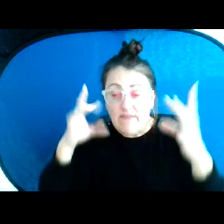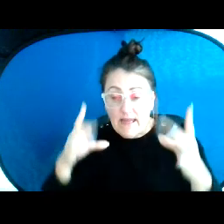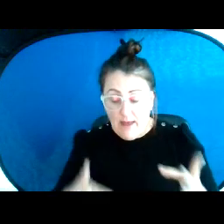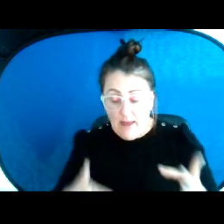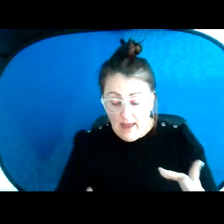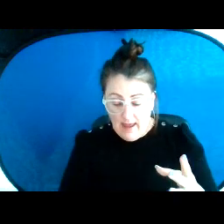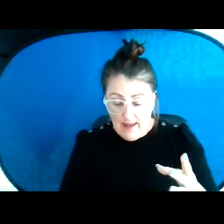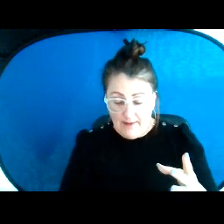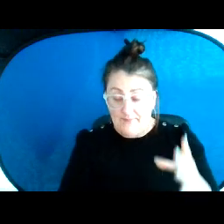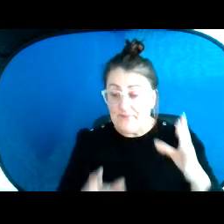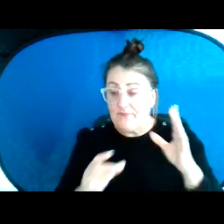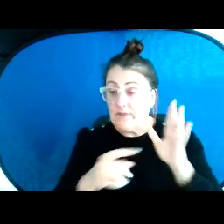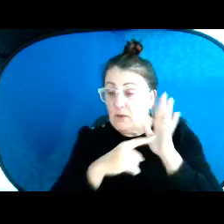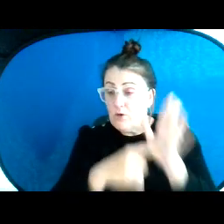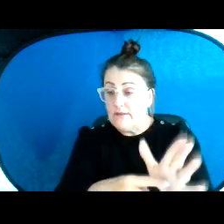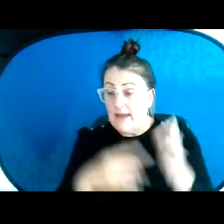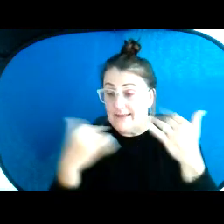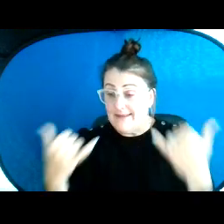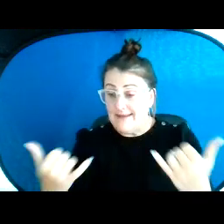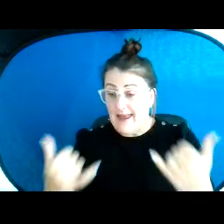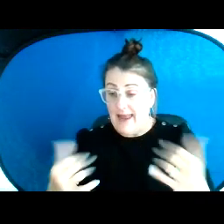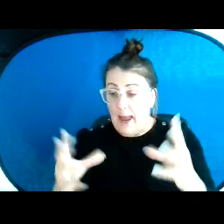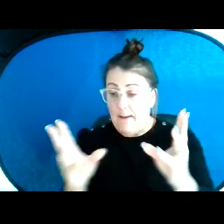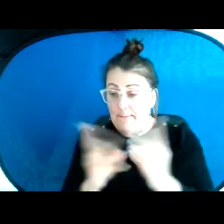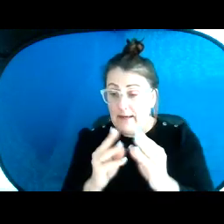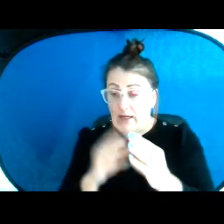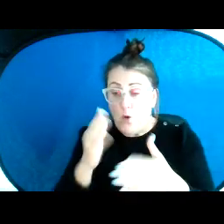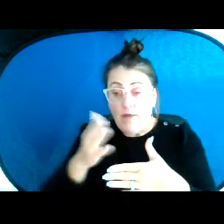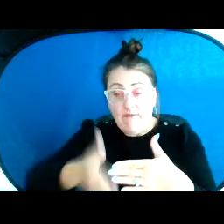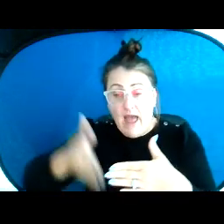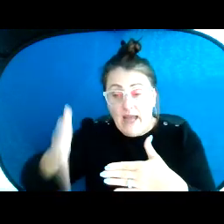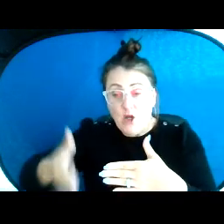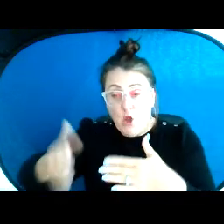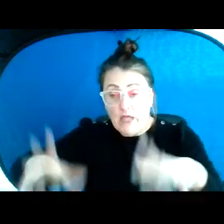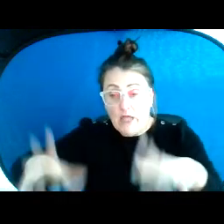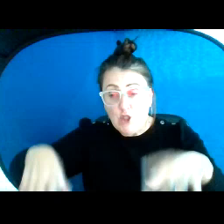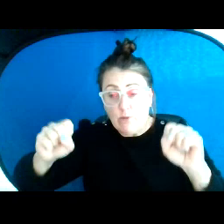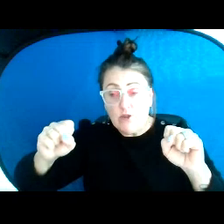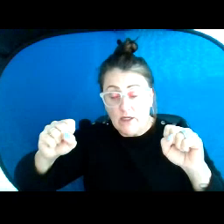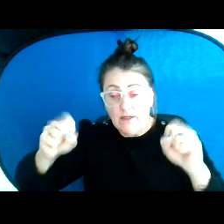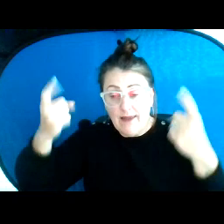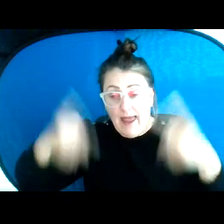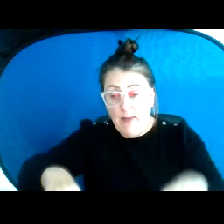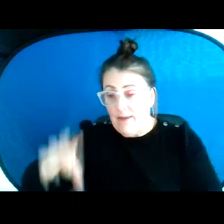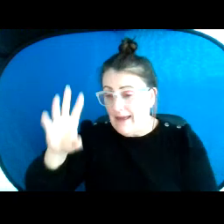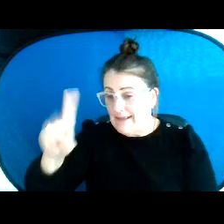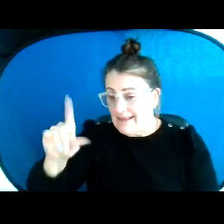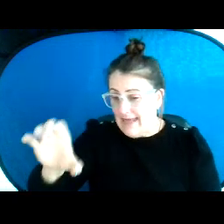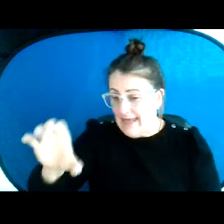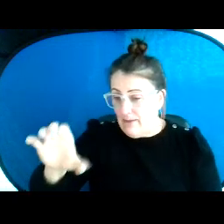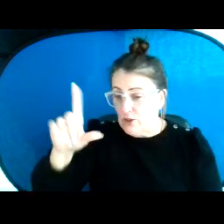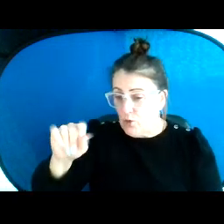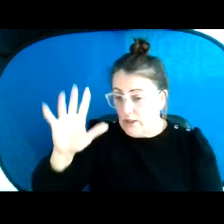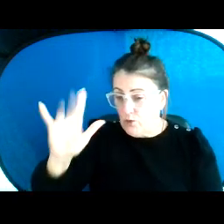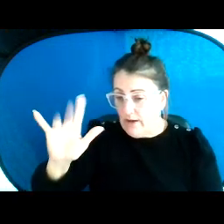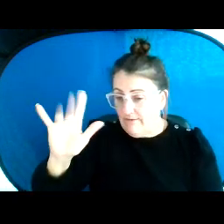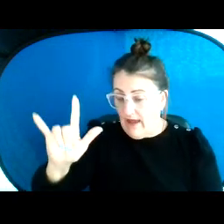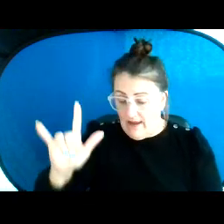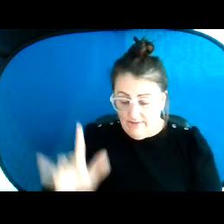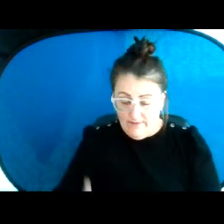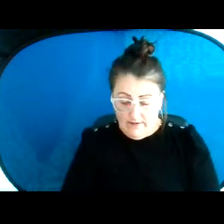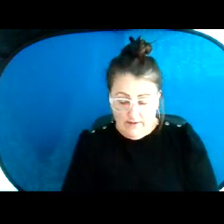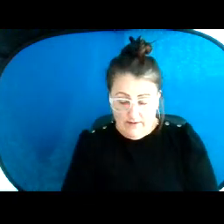being presented today at the meeting with final adoption anticipated in December 2025.